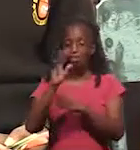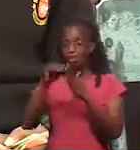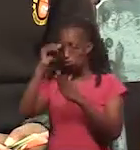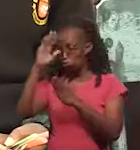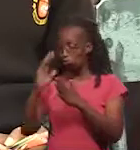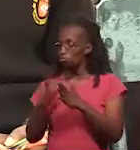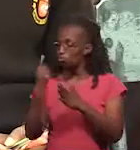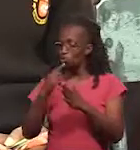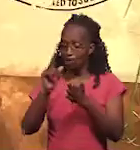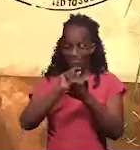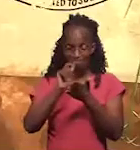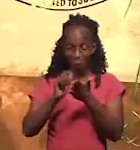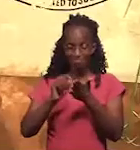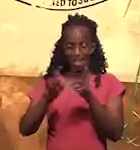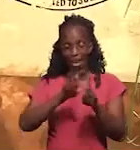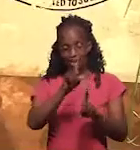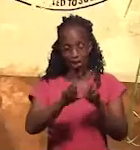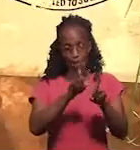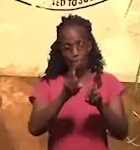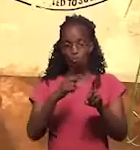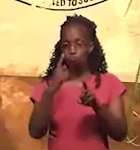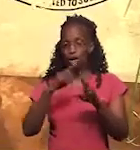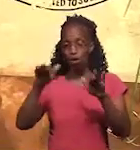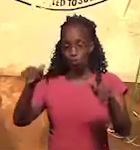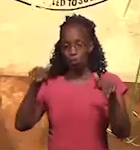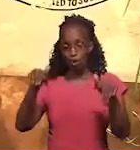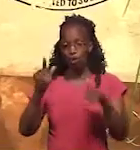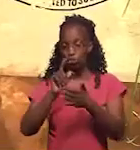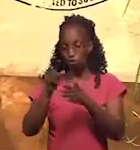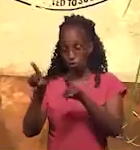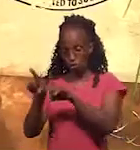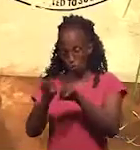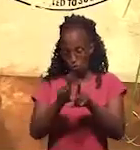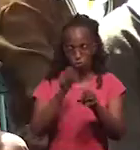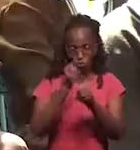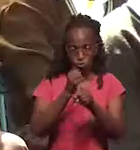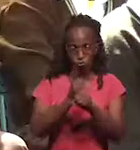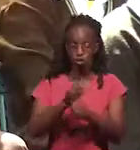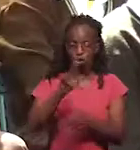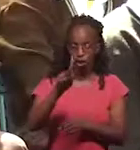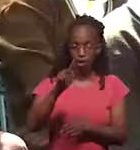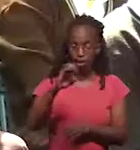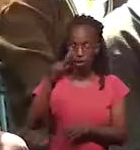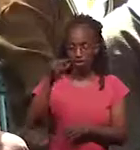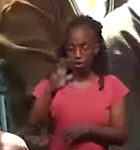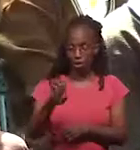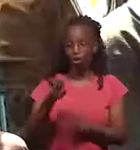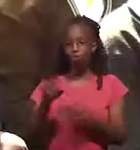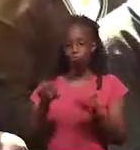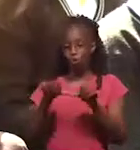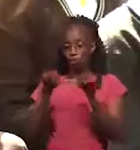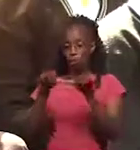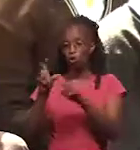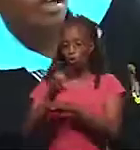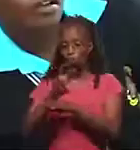kidato cha 4 KCSE na wanaosubiria kufanya mtihani wa darasa la 8 KCPE, na kuwahimiza kuzingatia